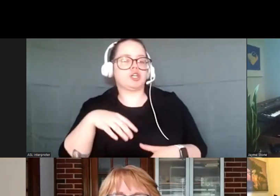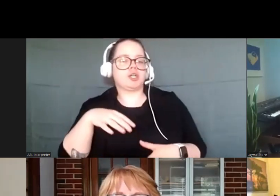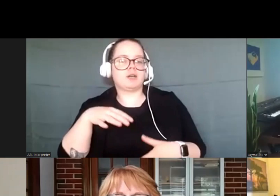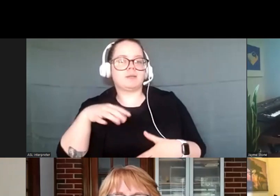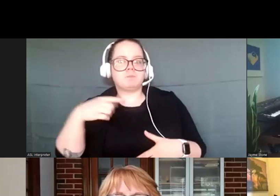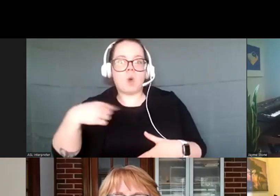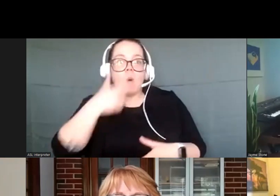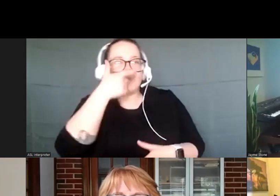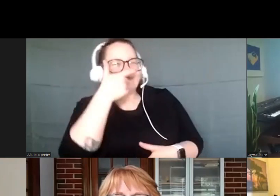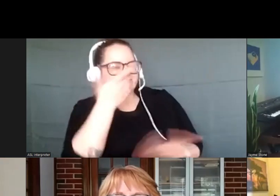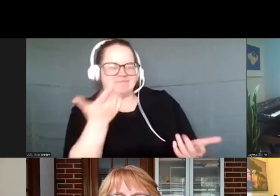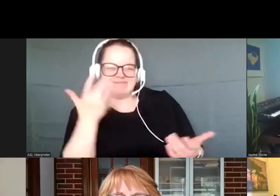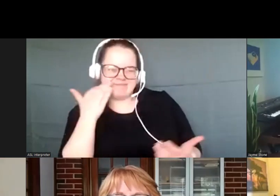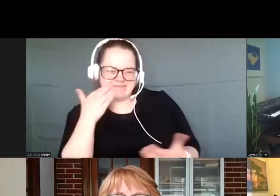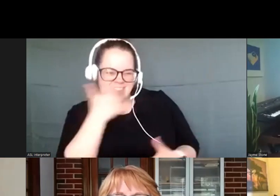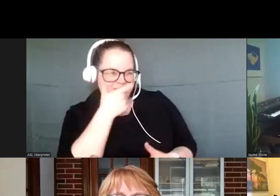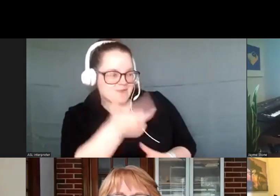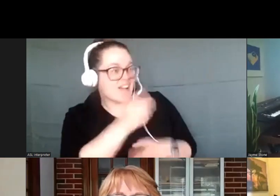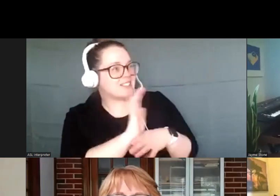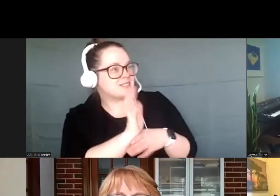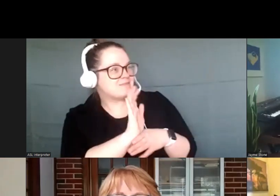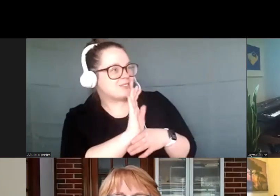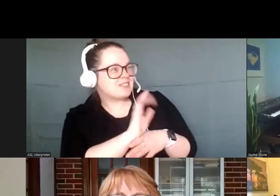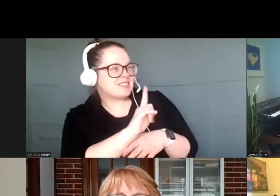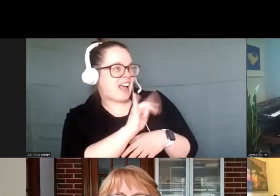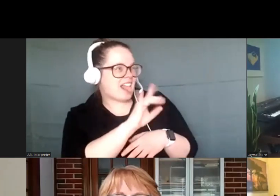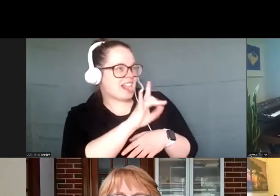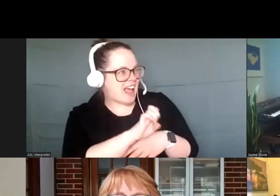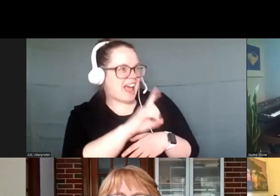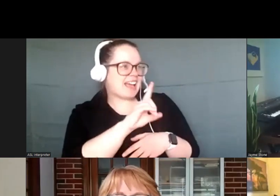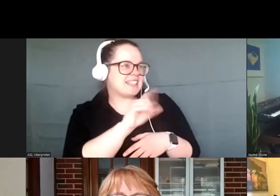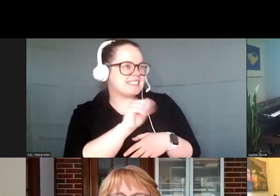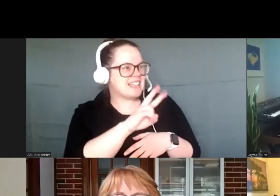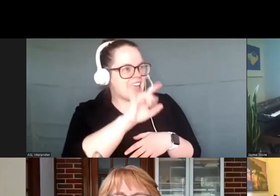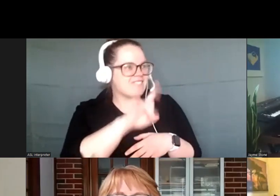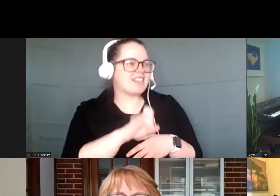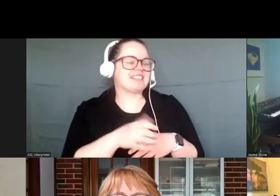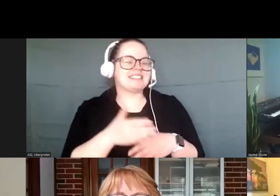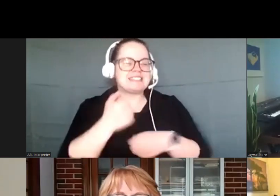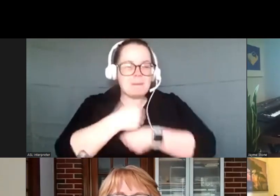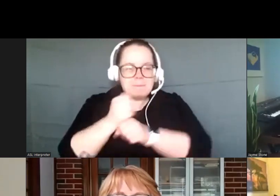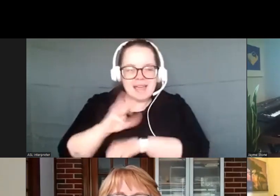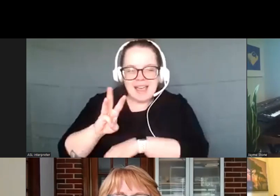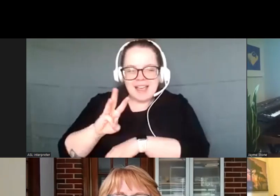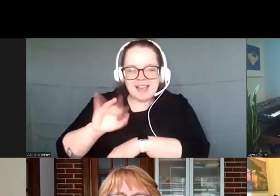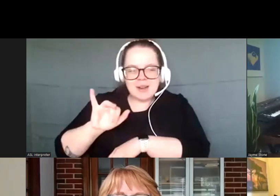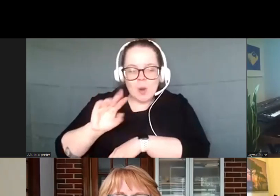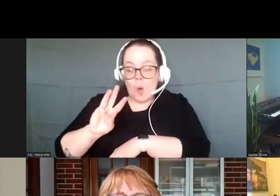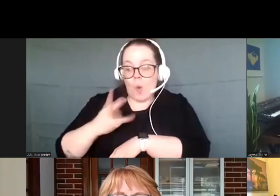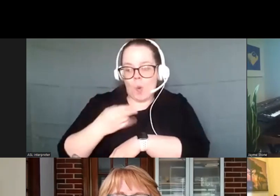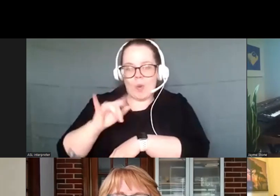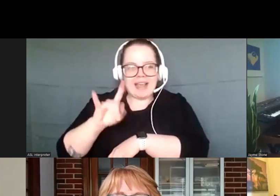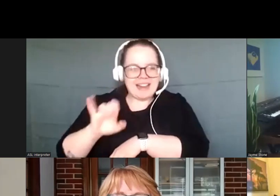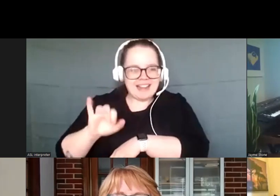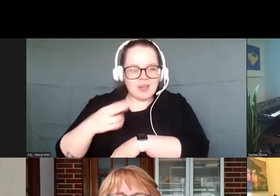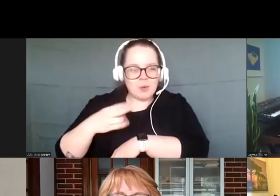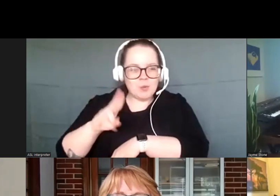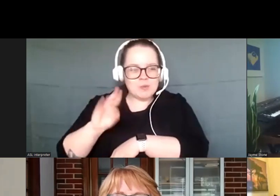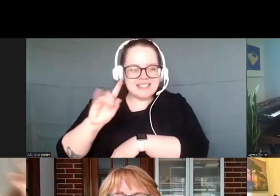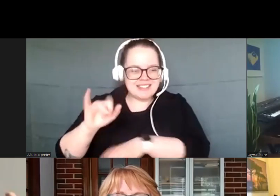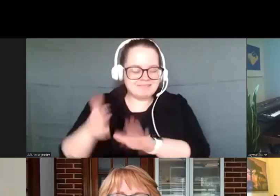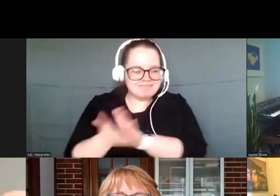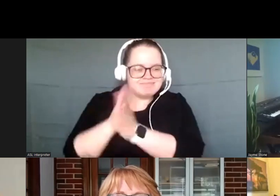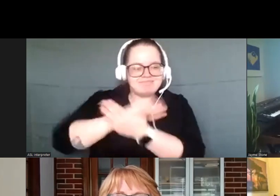watch movies of Clive Davis turn Whitney Houston into a superstar. And we have this, it's